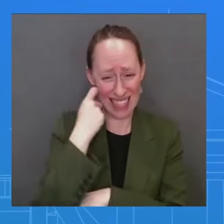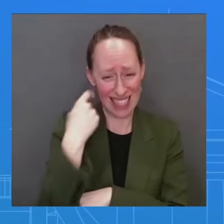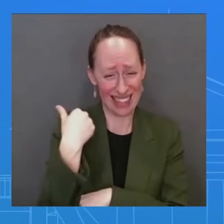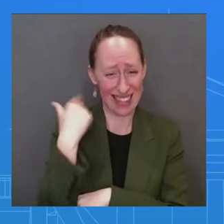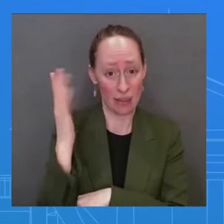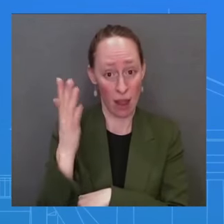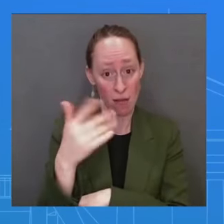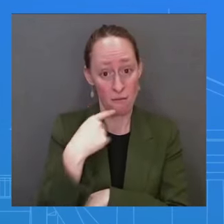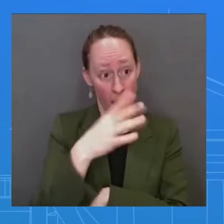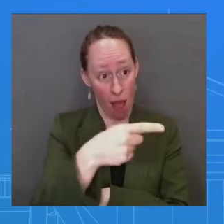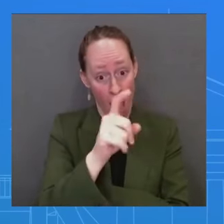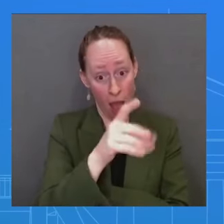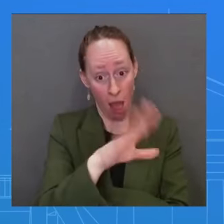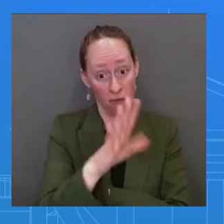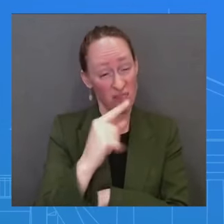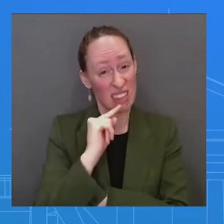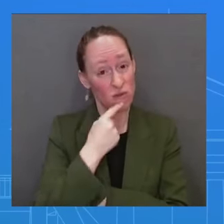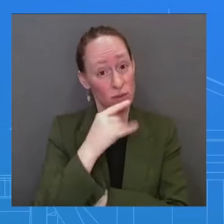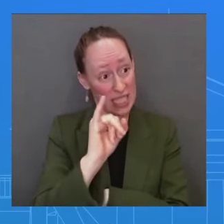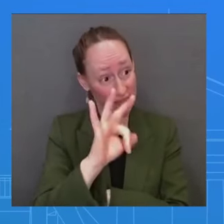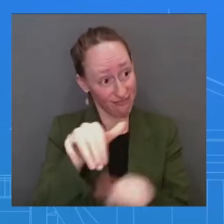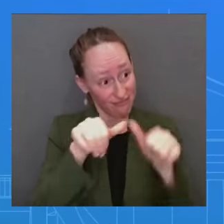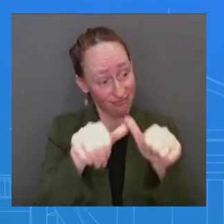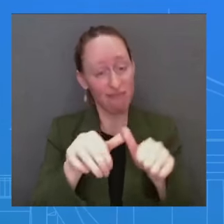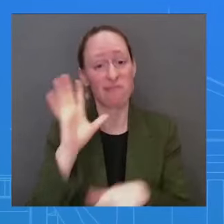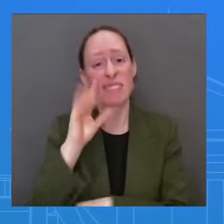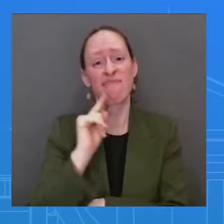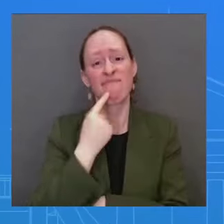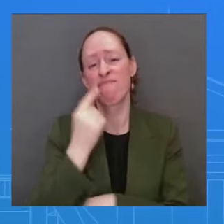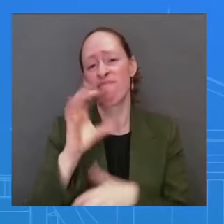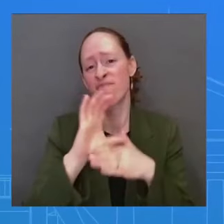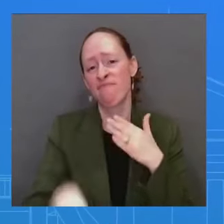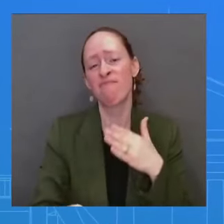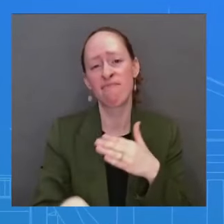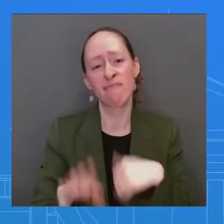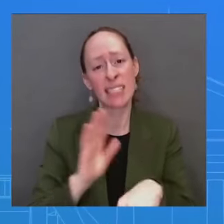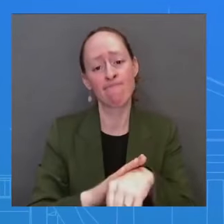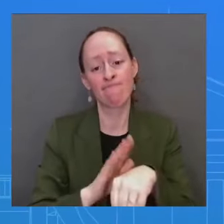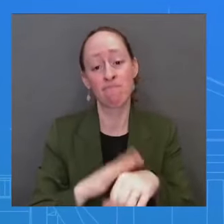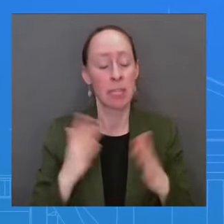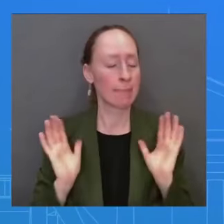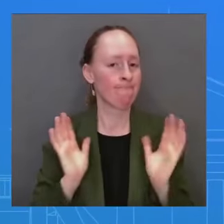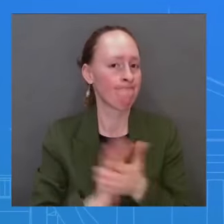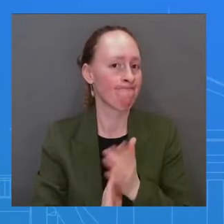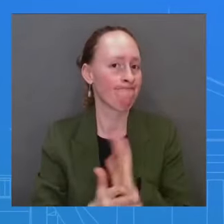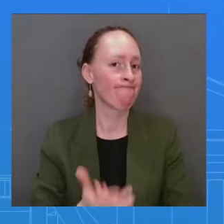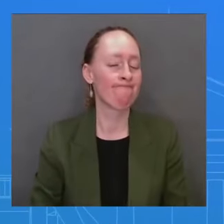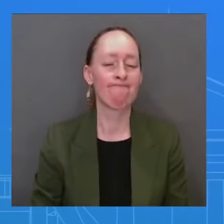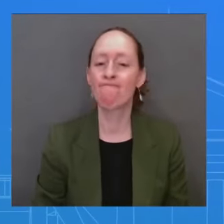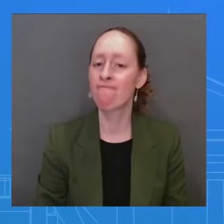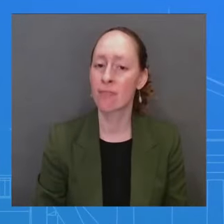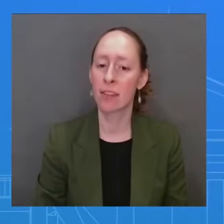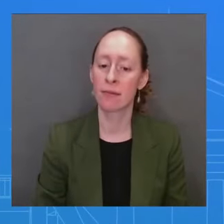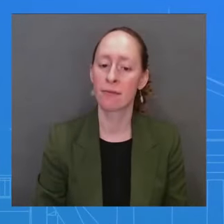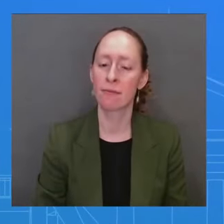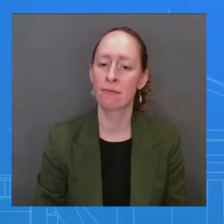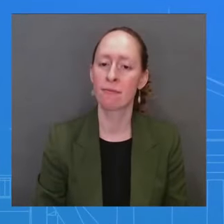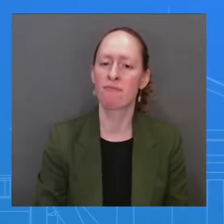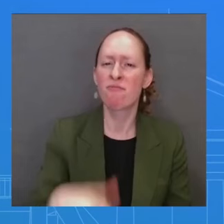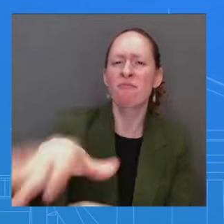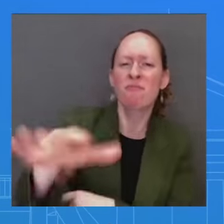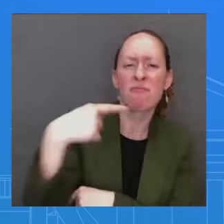any failure to do so. And I think I'm just going to leave it there. And Admiral, quick question, if I could, on Israel. You mentioned a couple days ago that President Biden